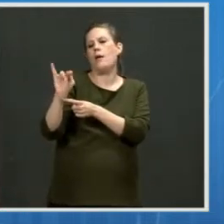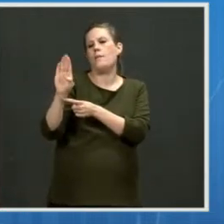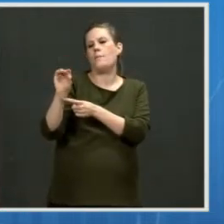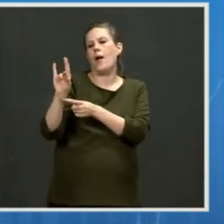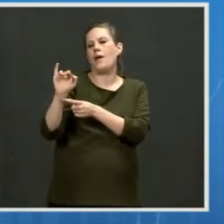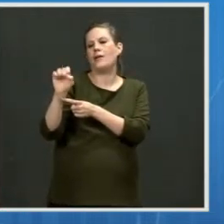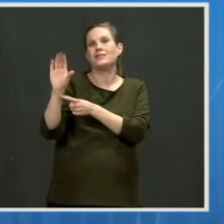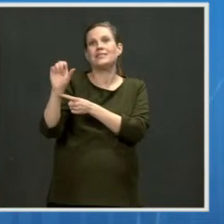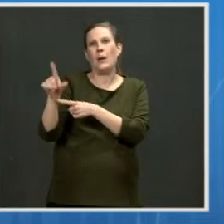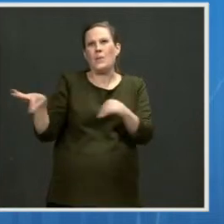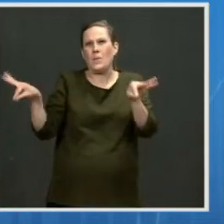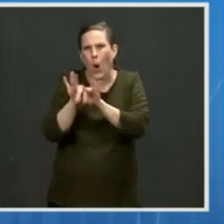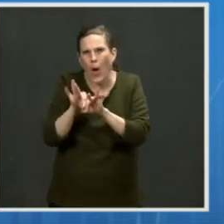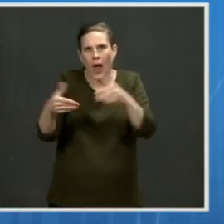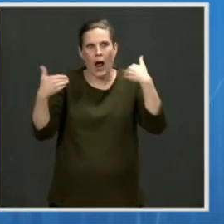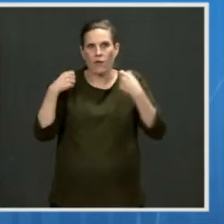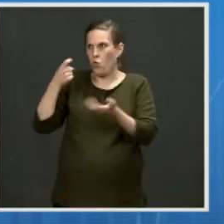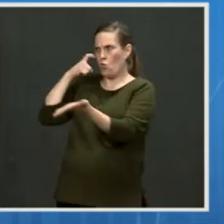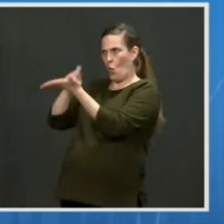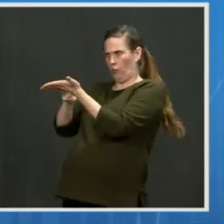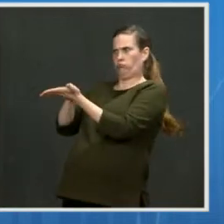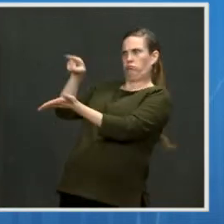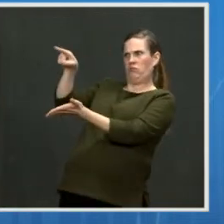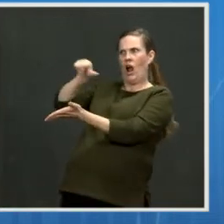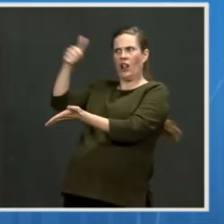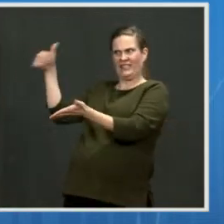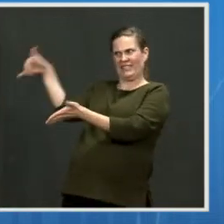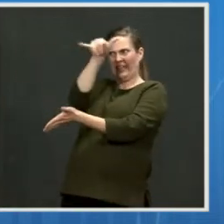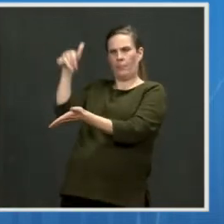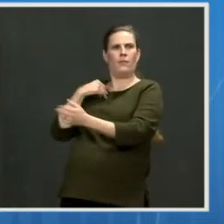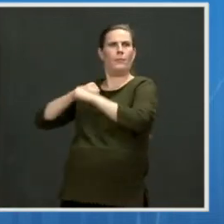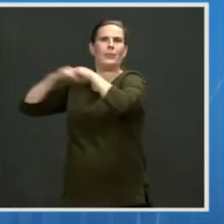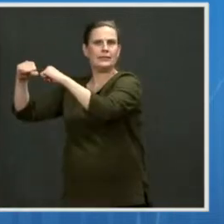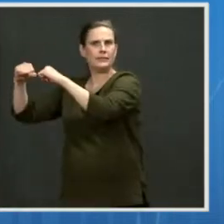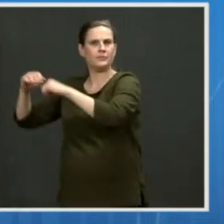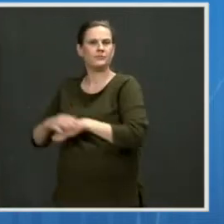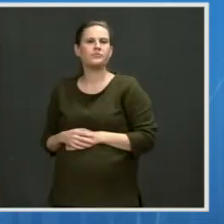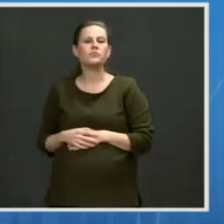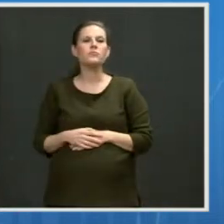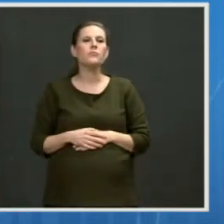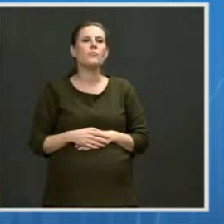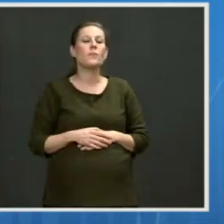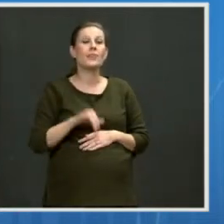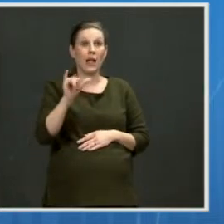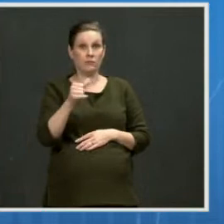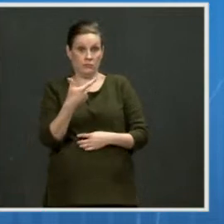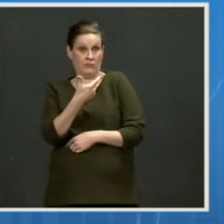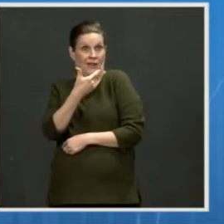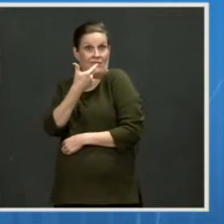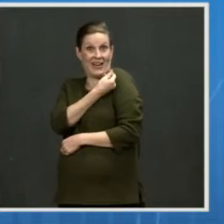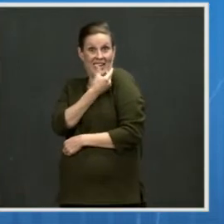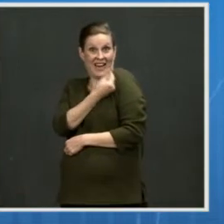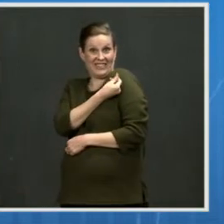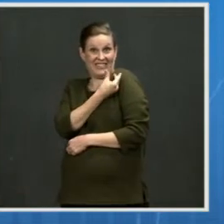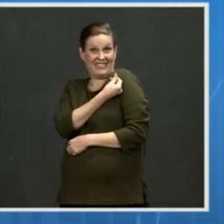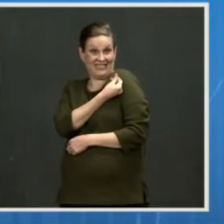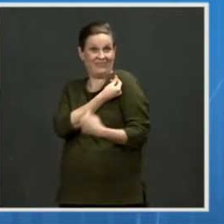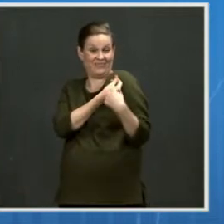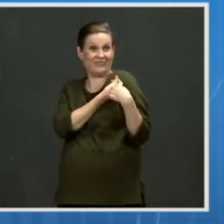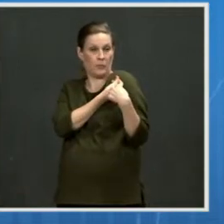slide. When you look at vaccinated individuals, as shown on this slide, you get T cell memory